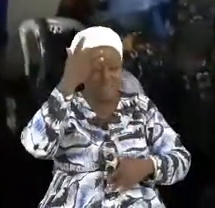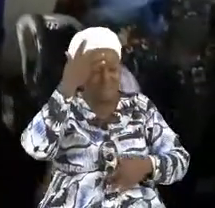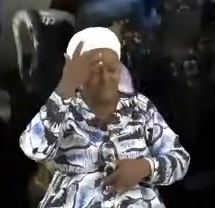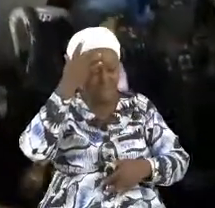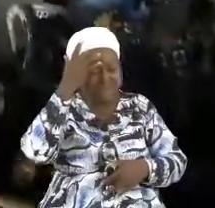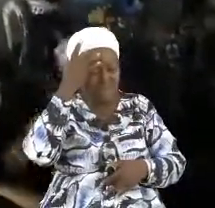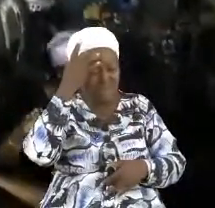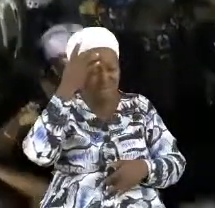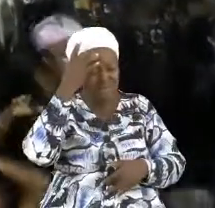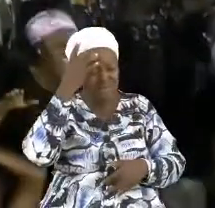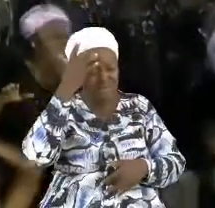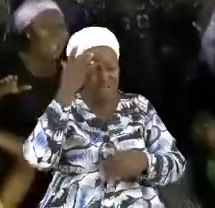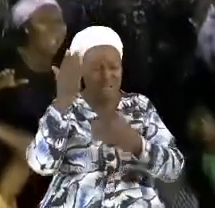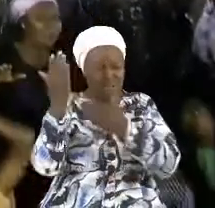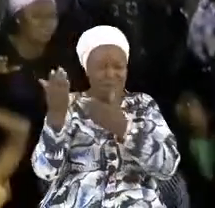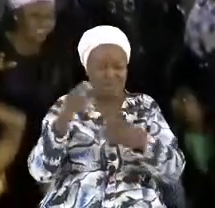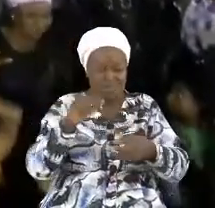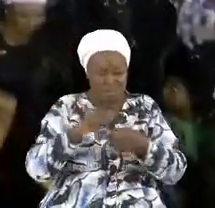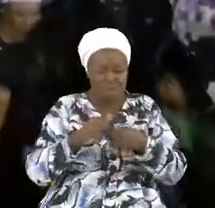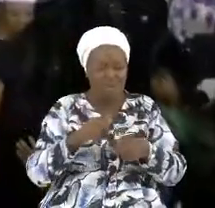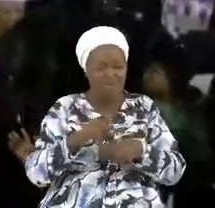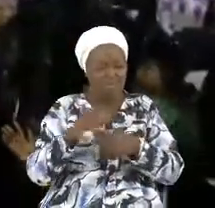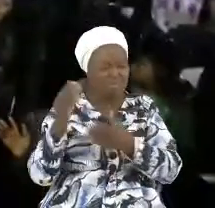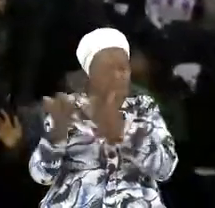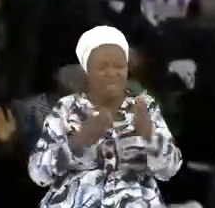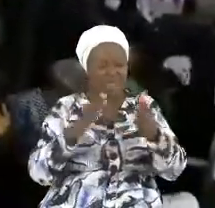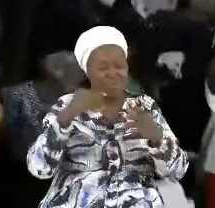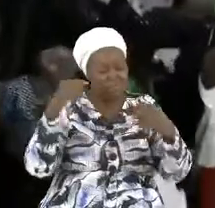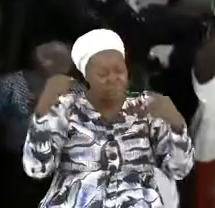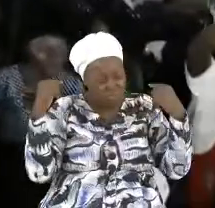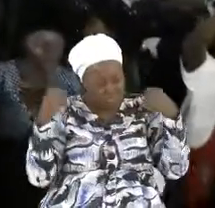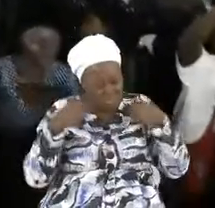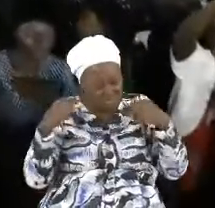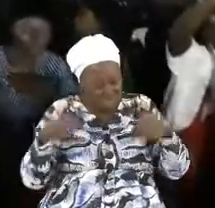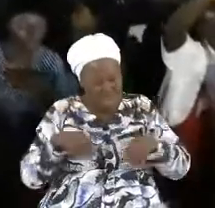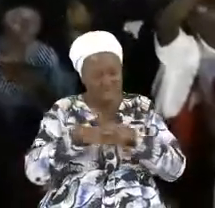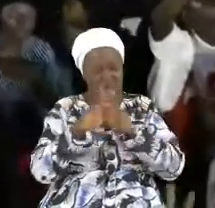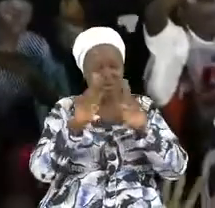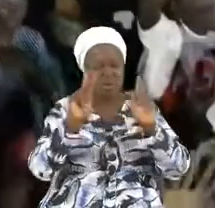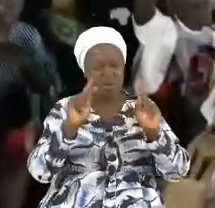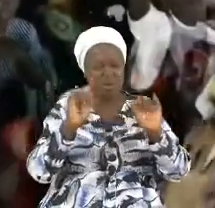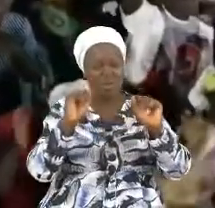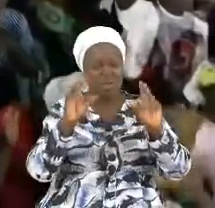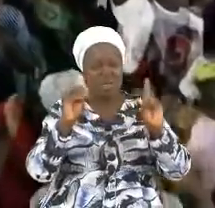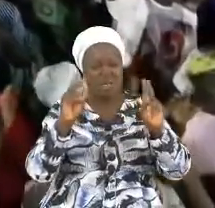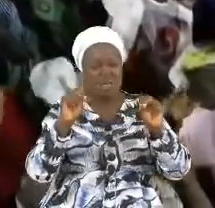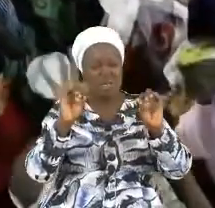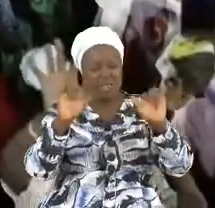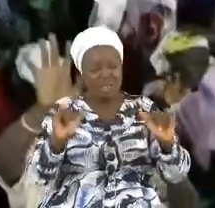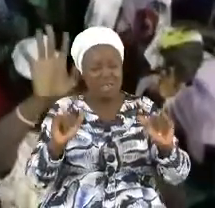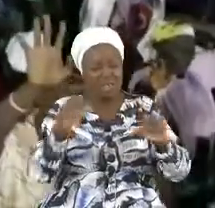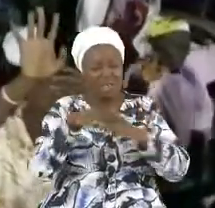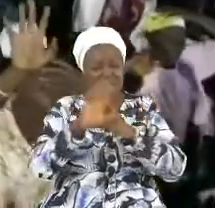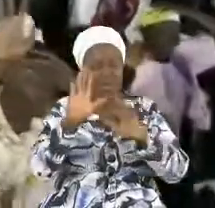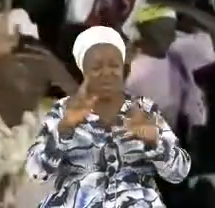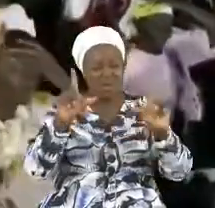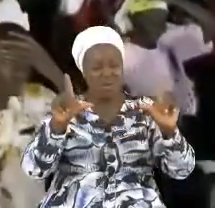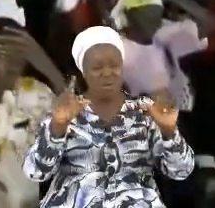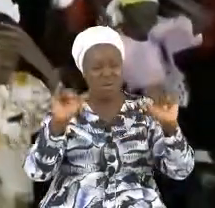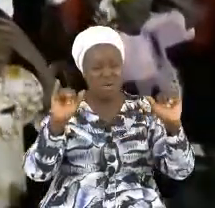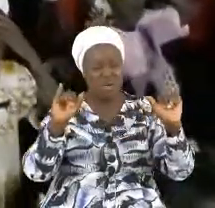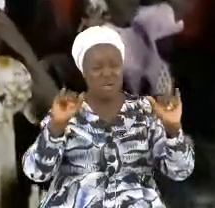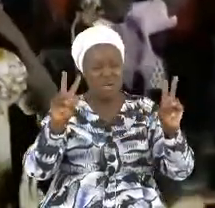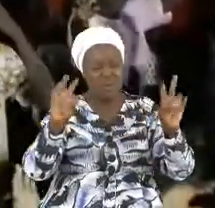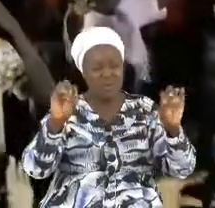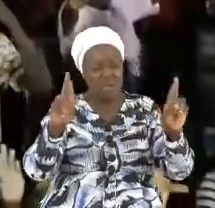causing pain in your kidney, in your livers, in your